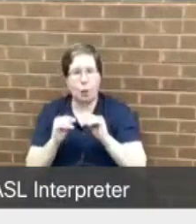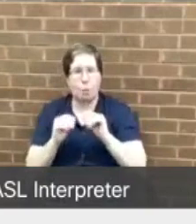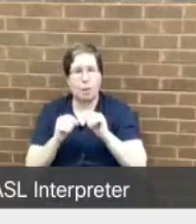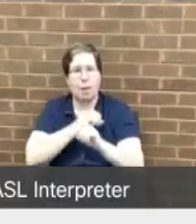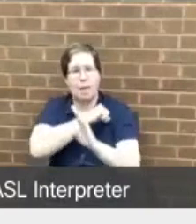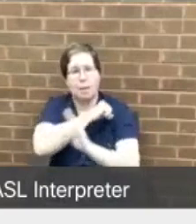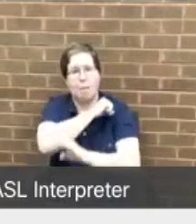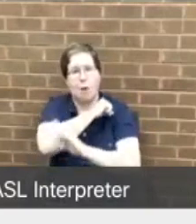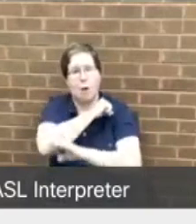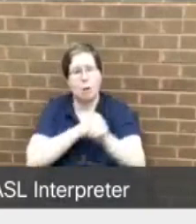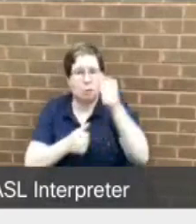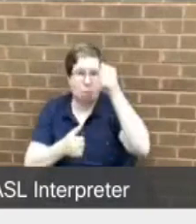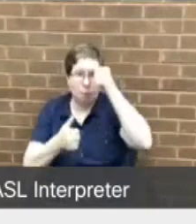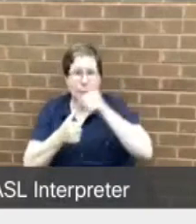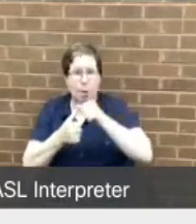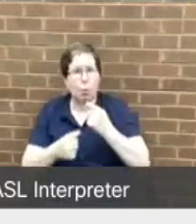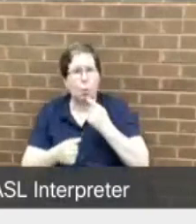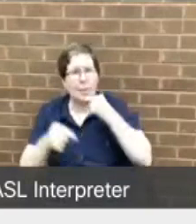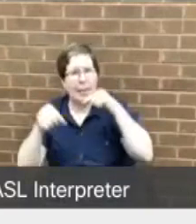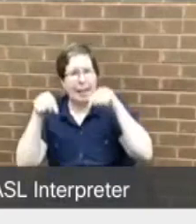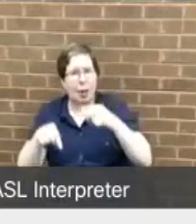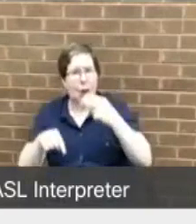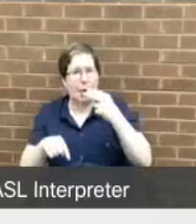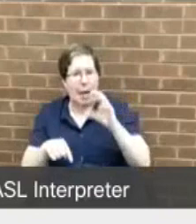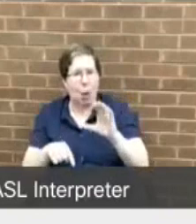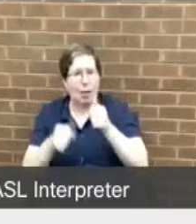just remember what we said in Howard County. That's all.